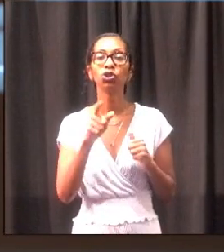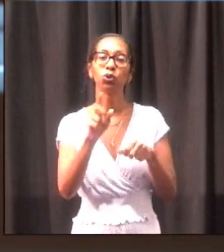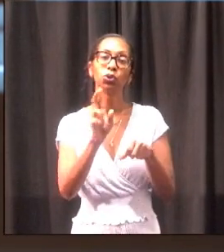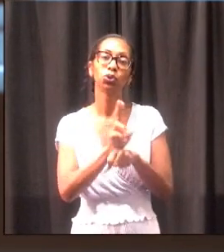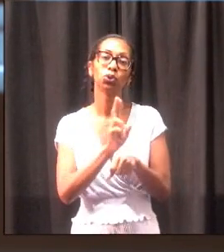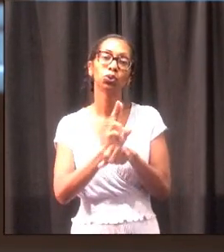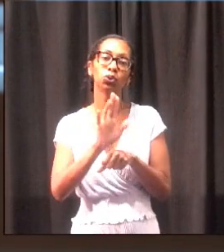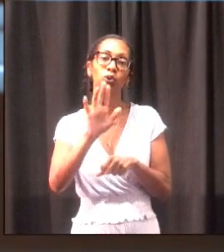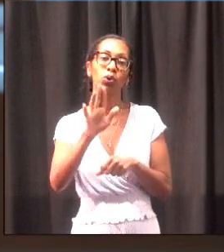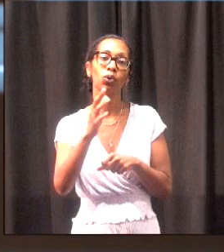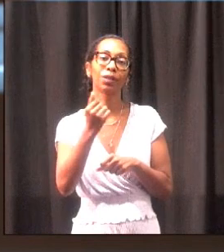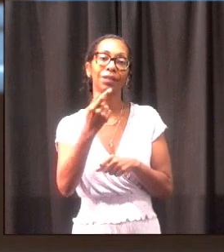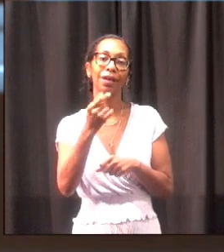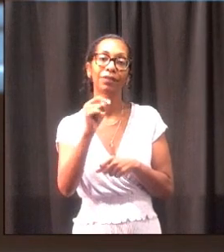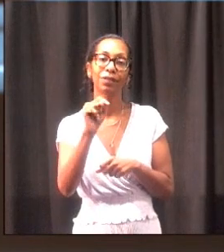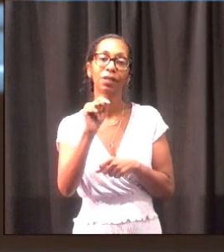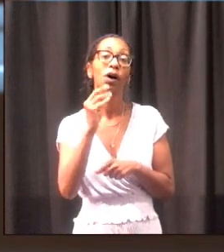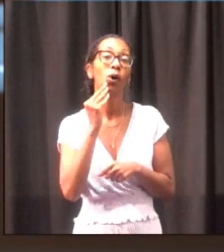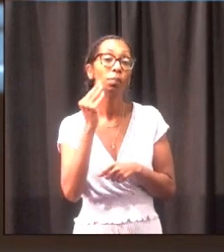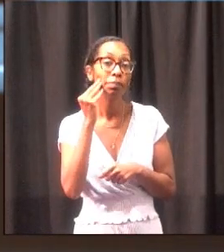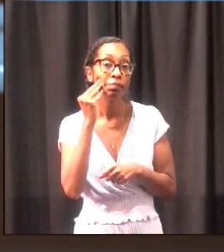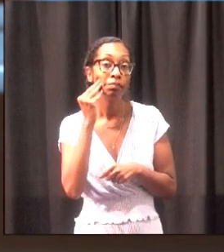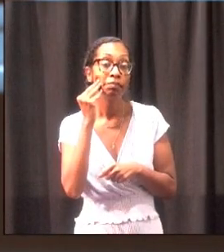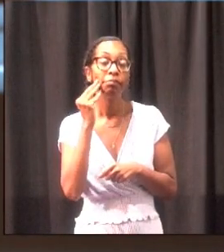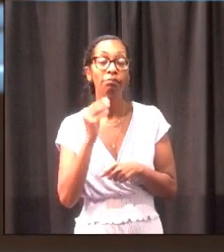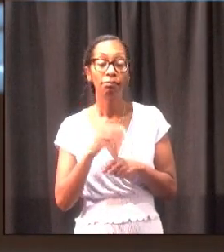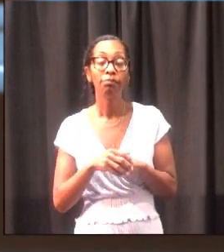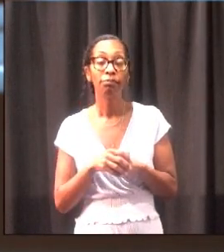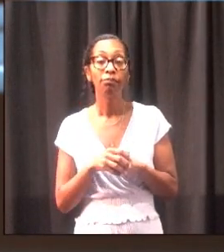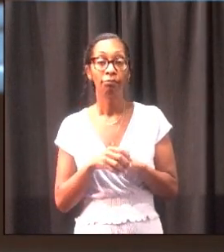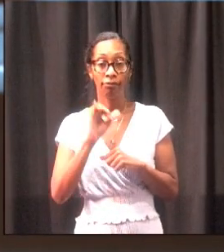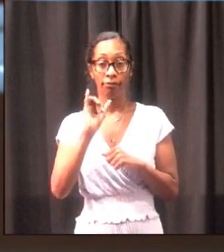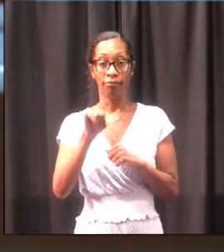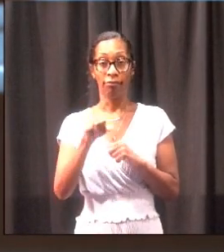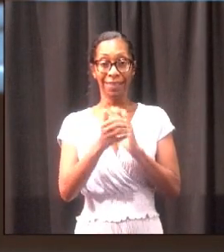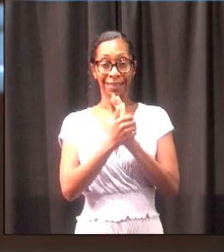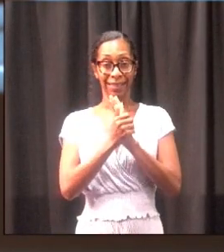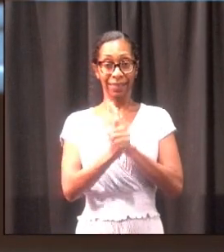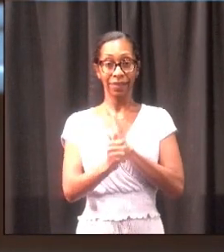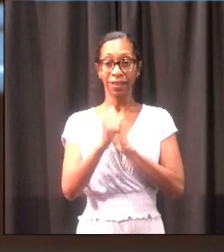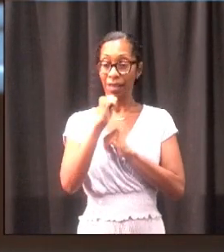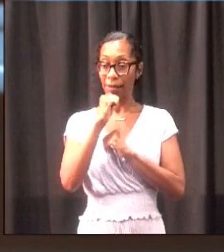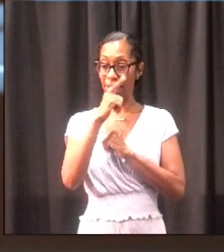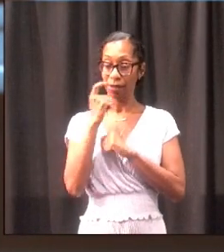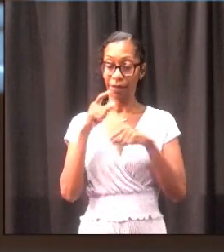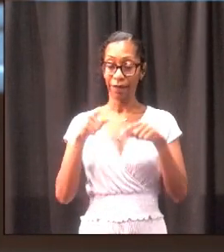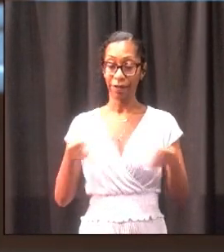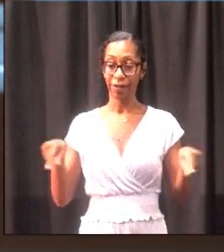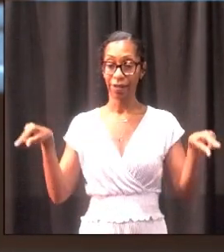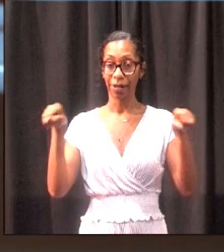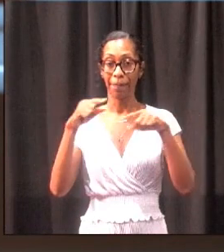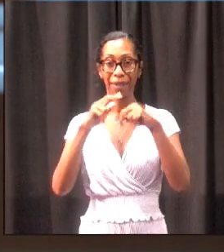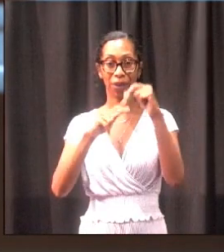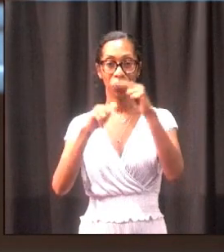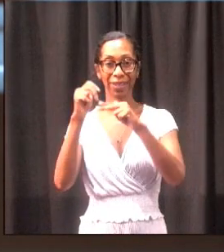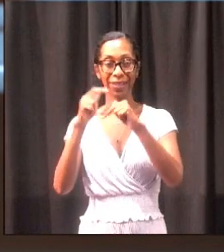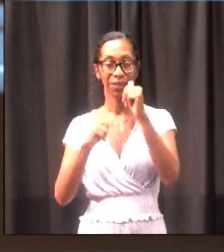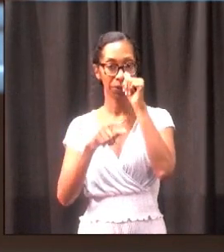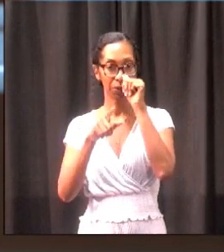it at home. It is the gift is not based on the building. You're the